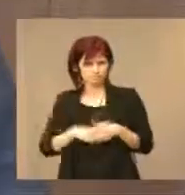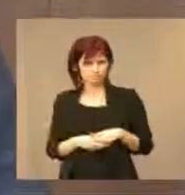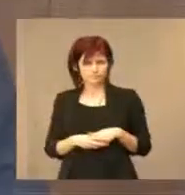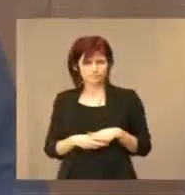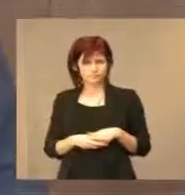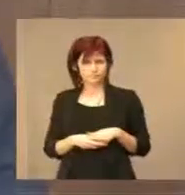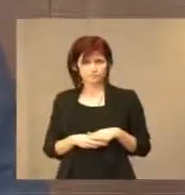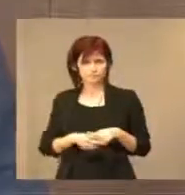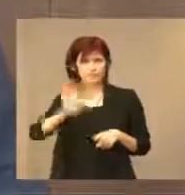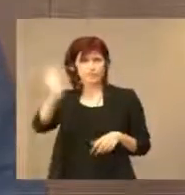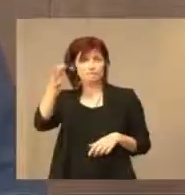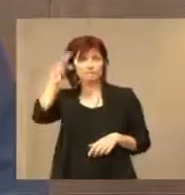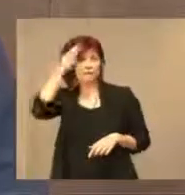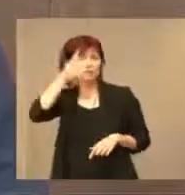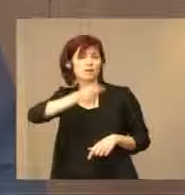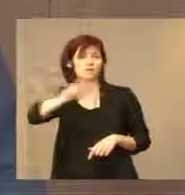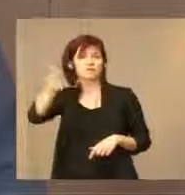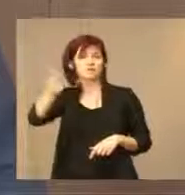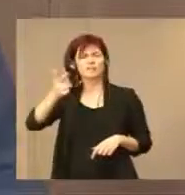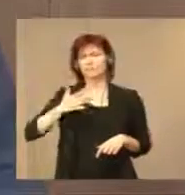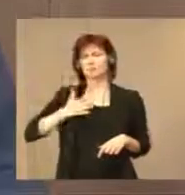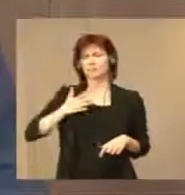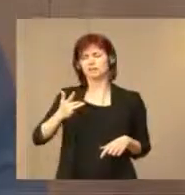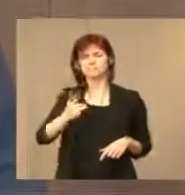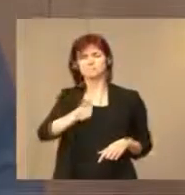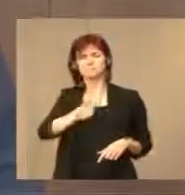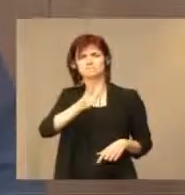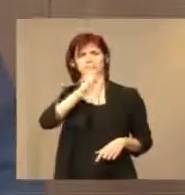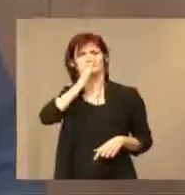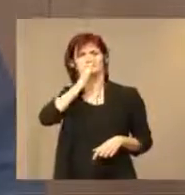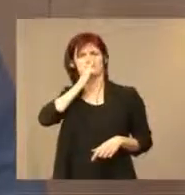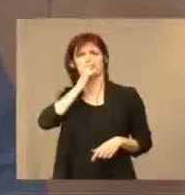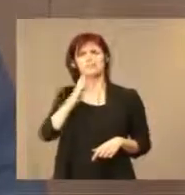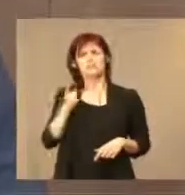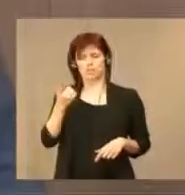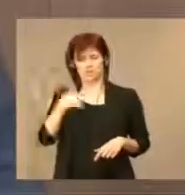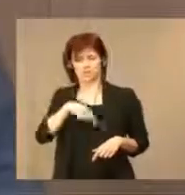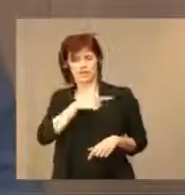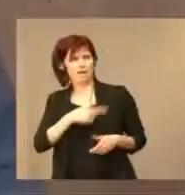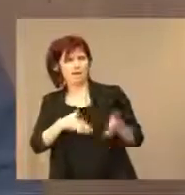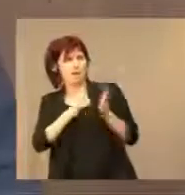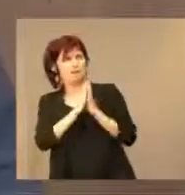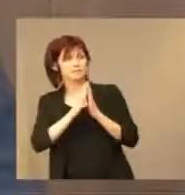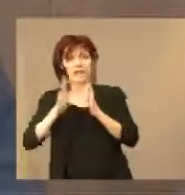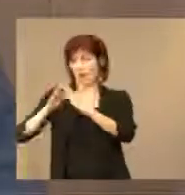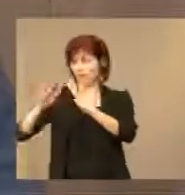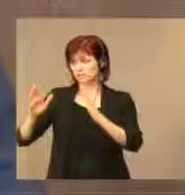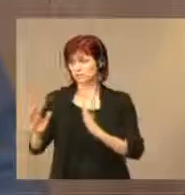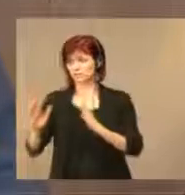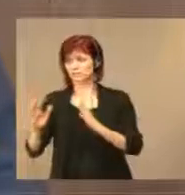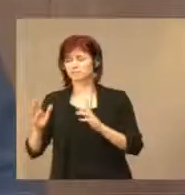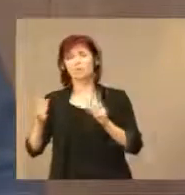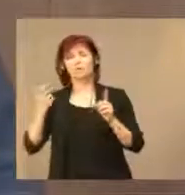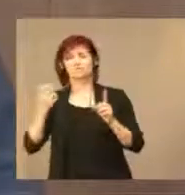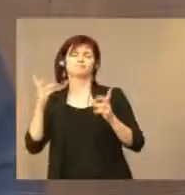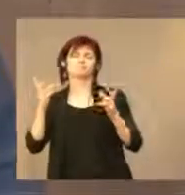The federal government will not respond to priorities in housing unless our leaders say so.